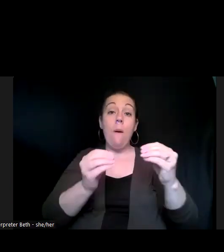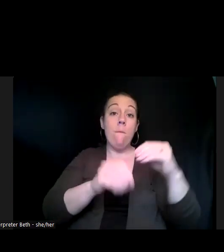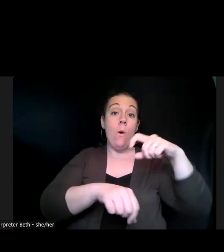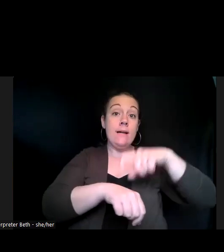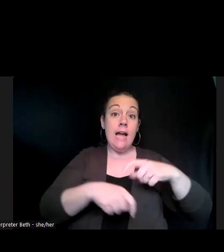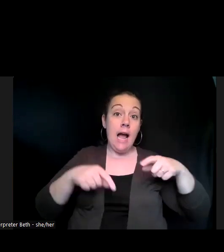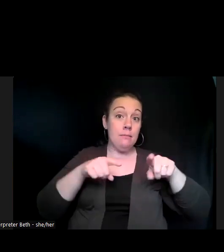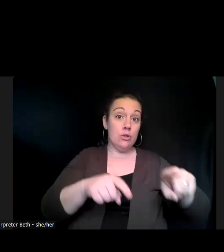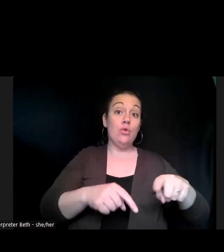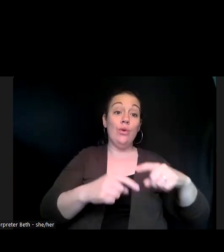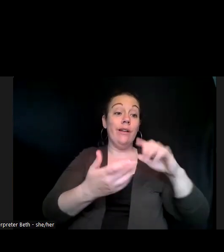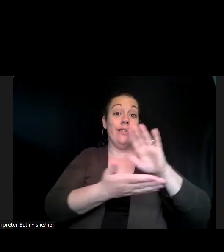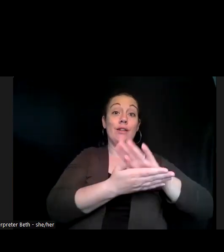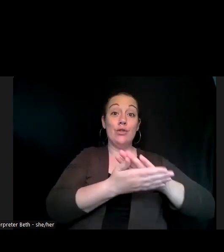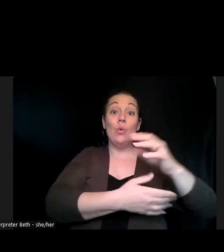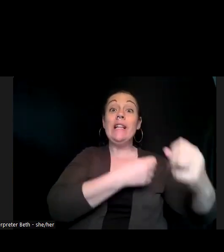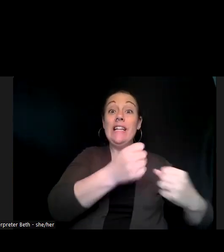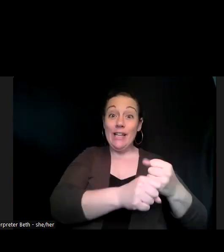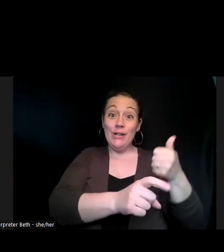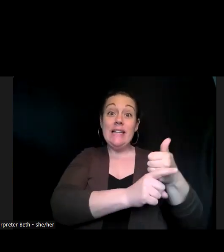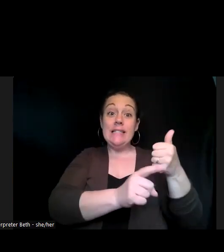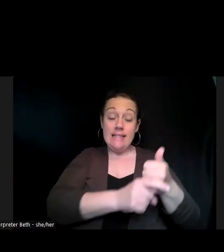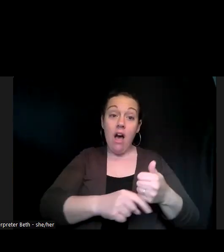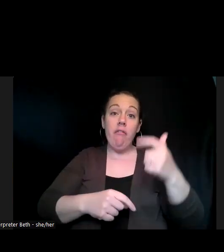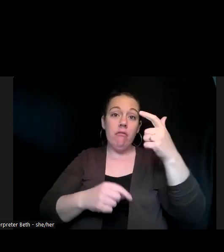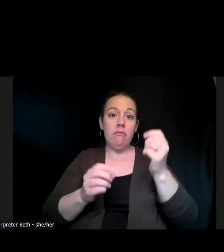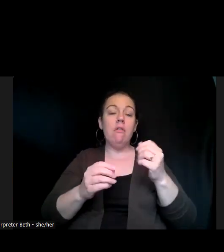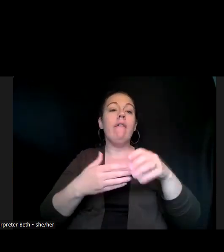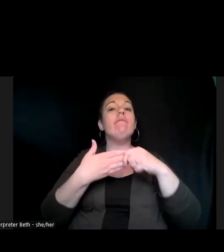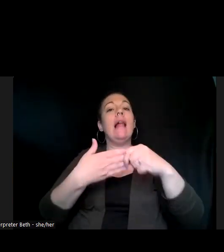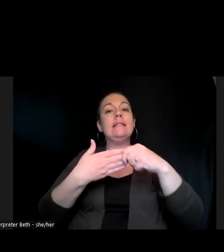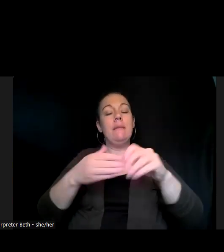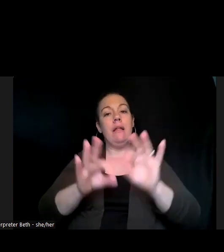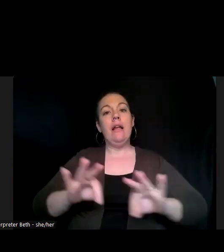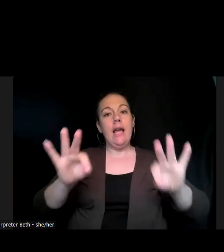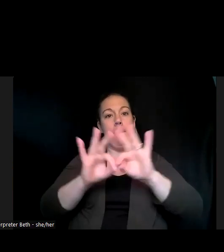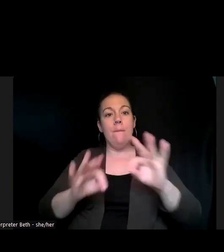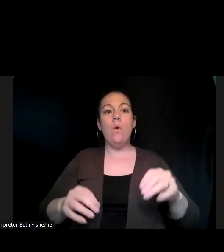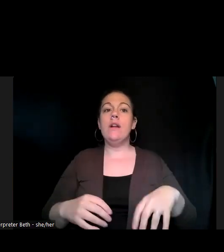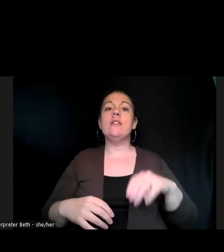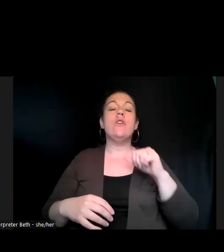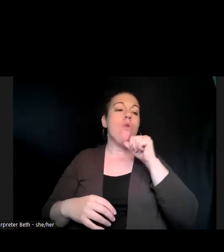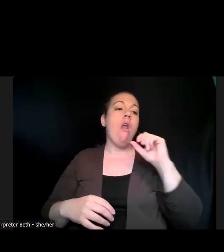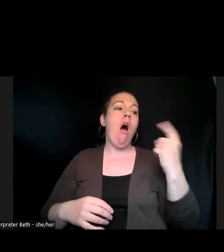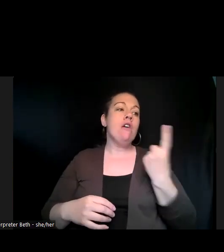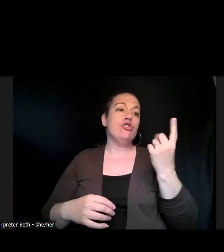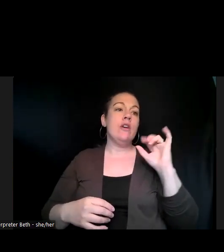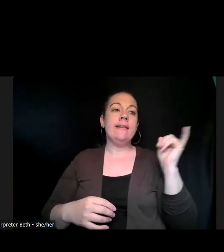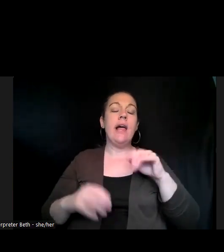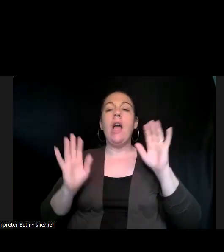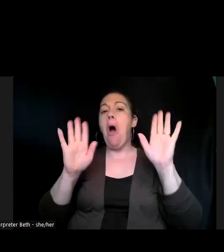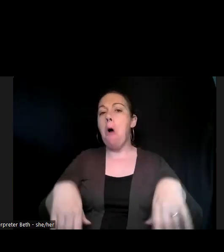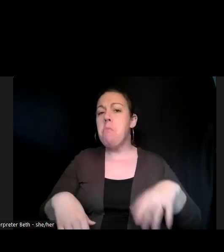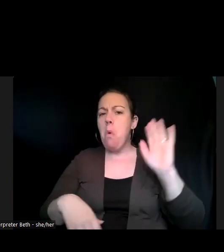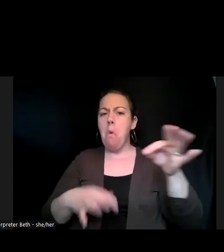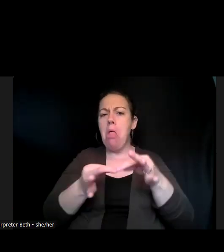the unfinished learning. And it's really important that when we do this, that we're not just having sort of like, oh, we're going to extend the school day and without having sort of clear goals about what's going to